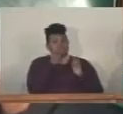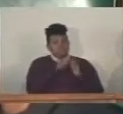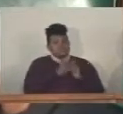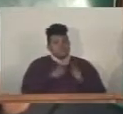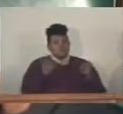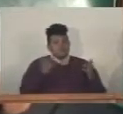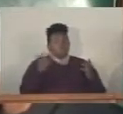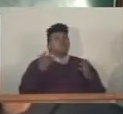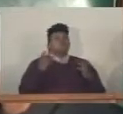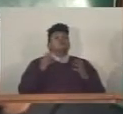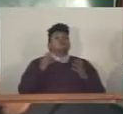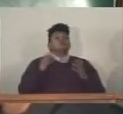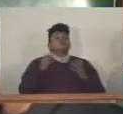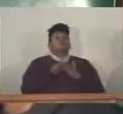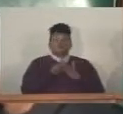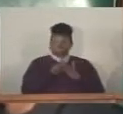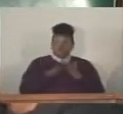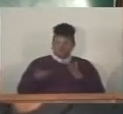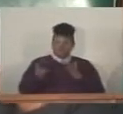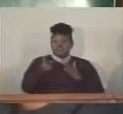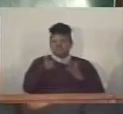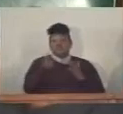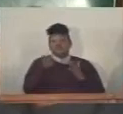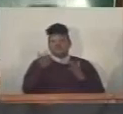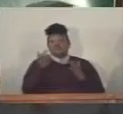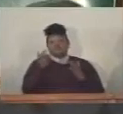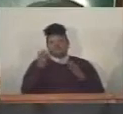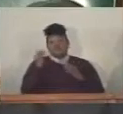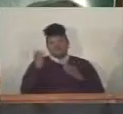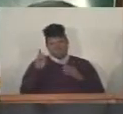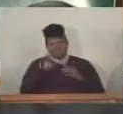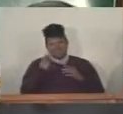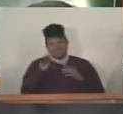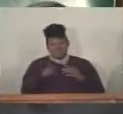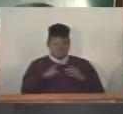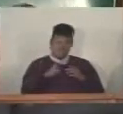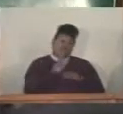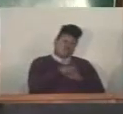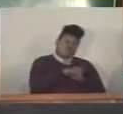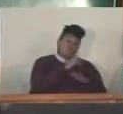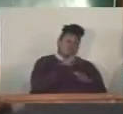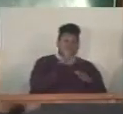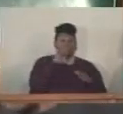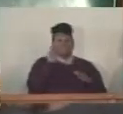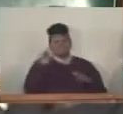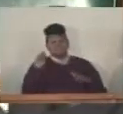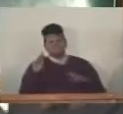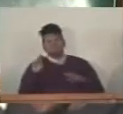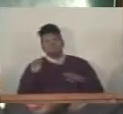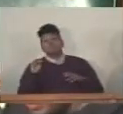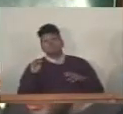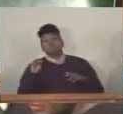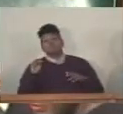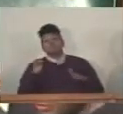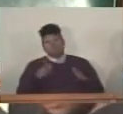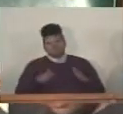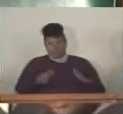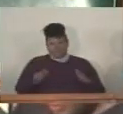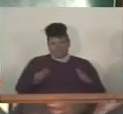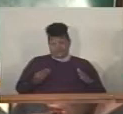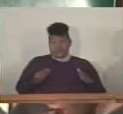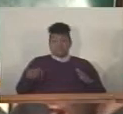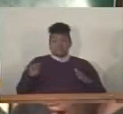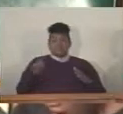Thank you, Mr. President, and thank you, Leader of Opposition Business, as well, for keeping